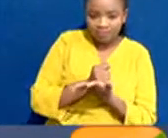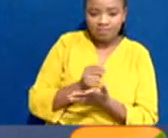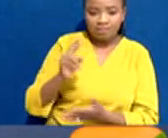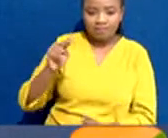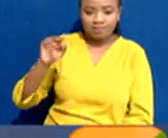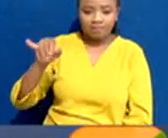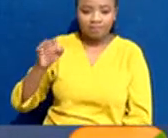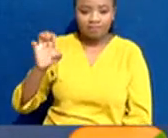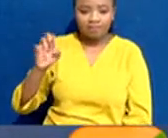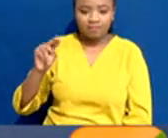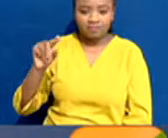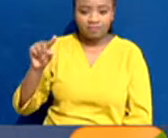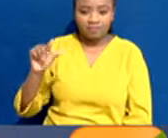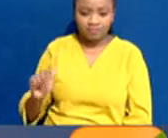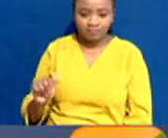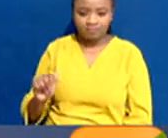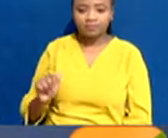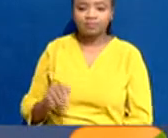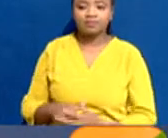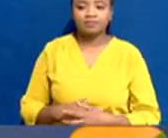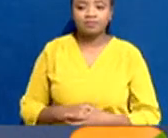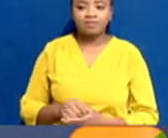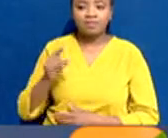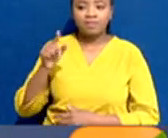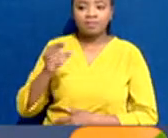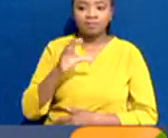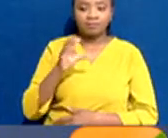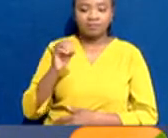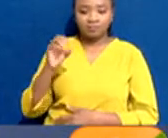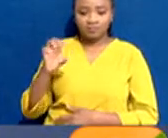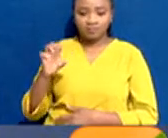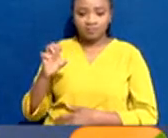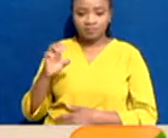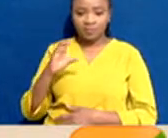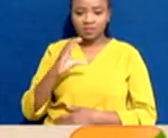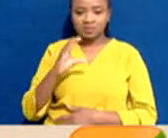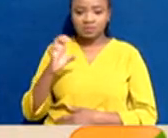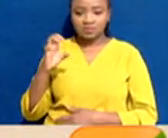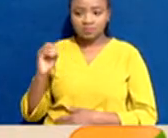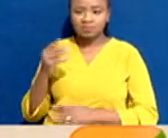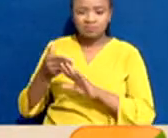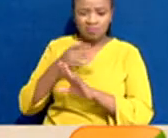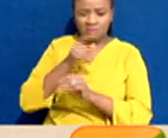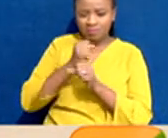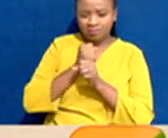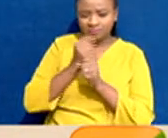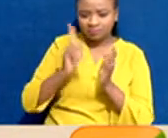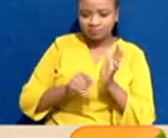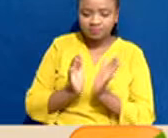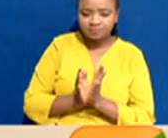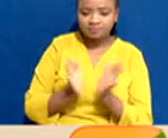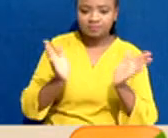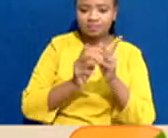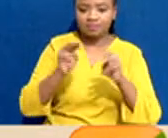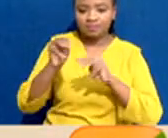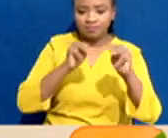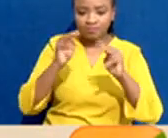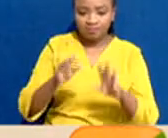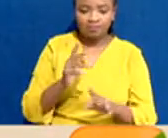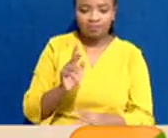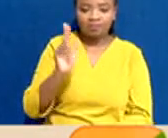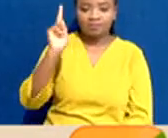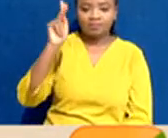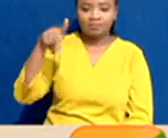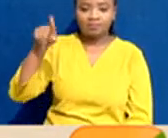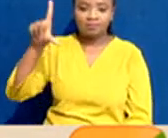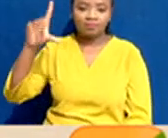managing director and chief executive officer. Engineer Waweru was the general manager of infrastructure development at Kenya Power and